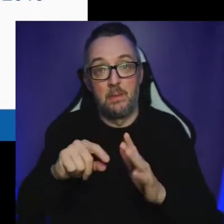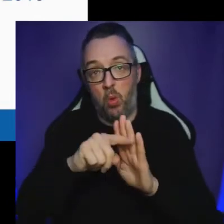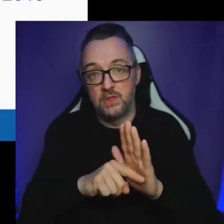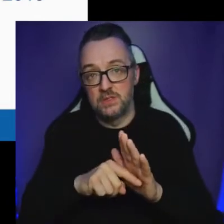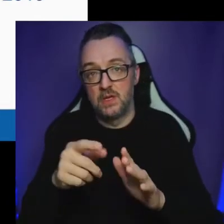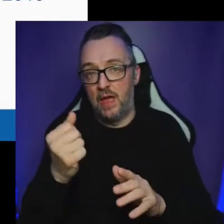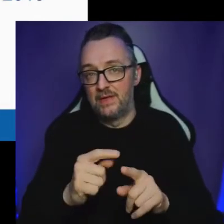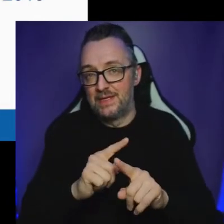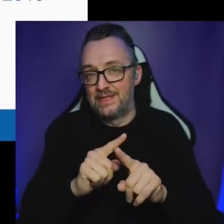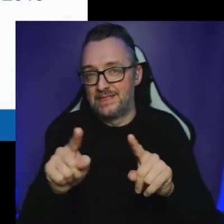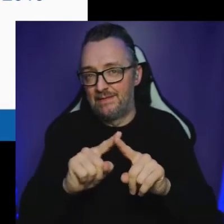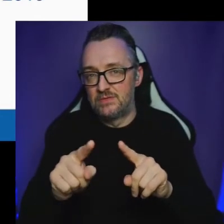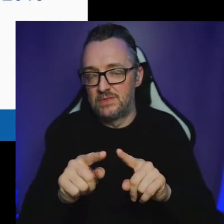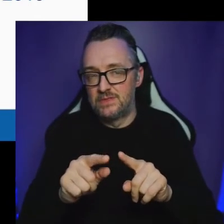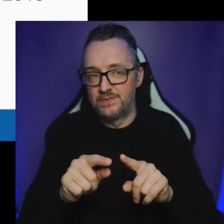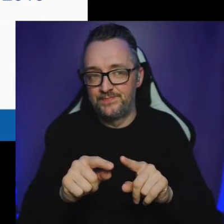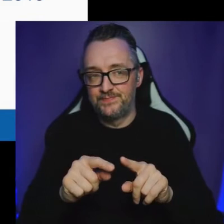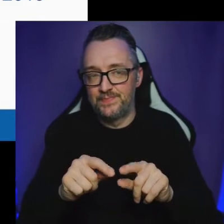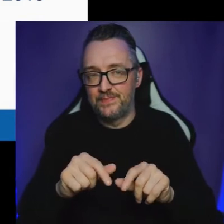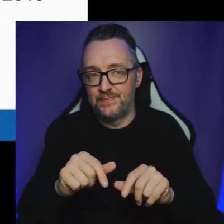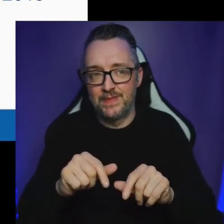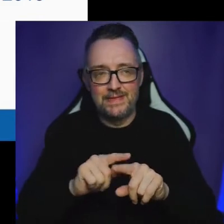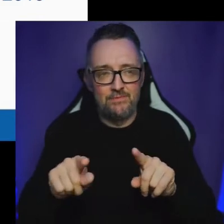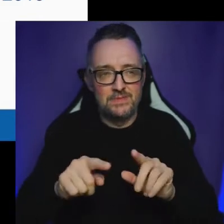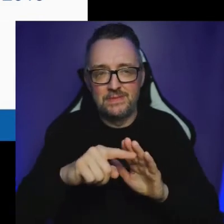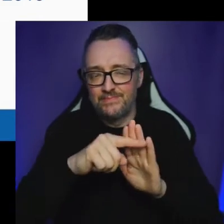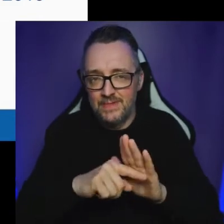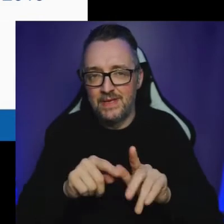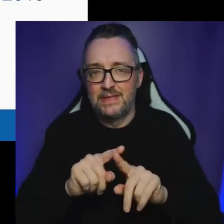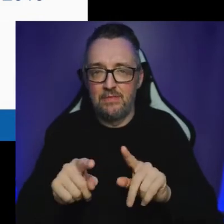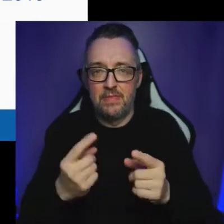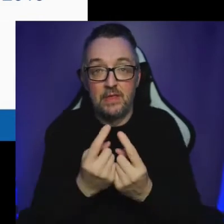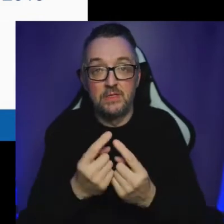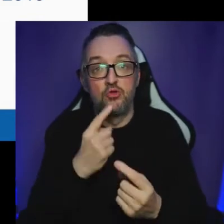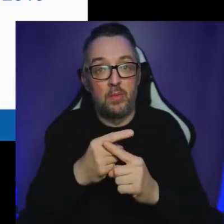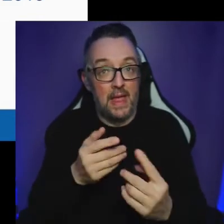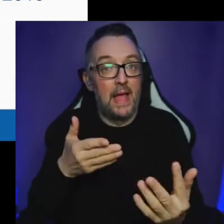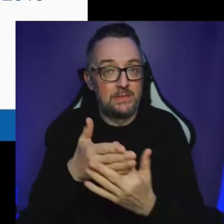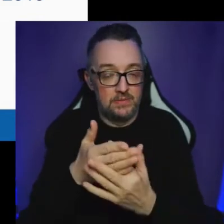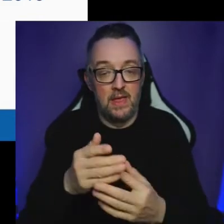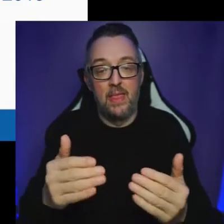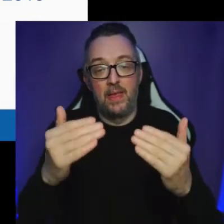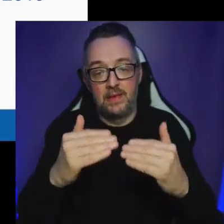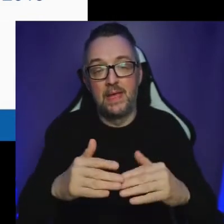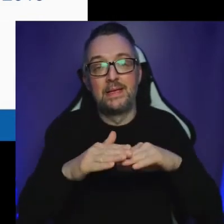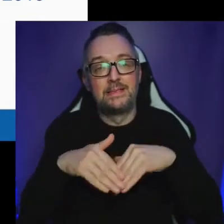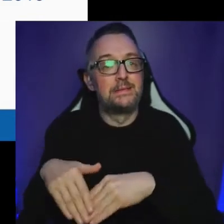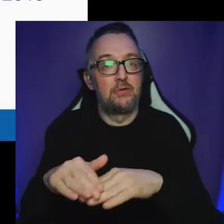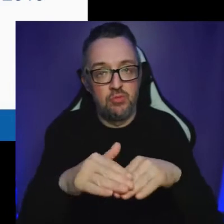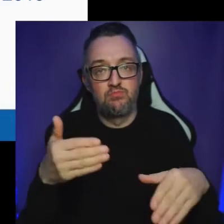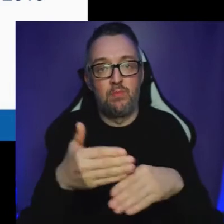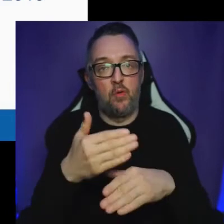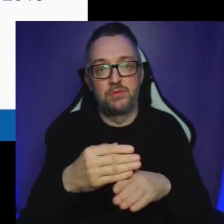different thoughts that were kind of around that principle of just making stuff more accessible. And then we've got a national performance framework, which kind of